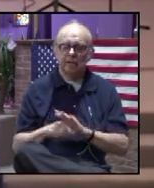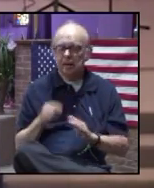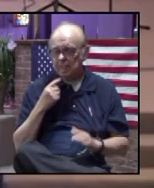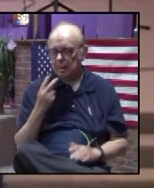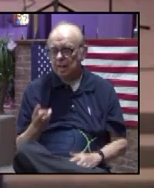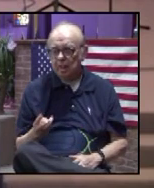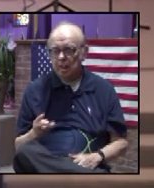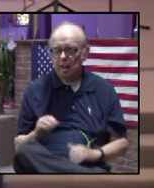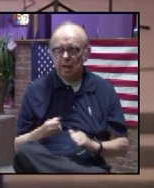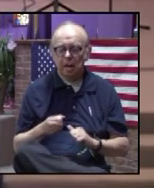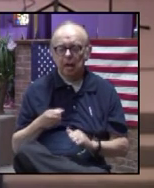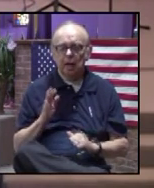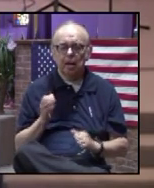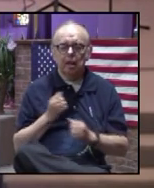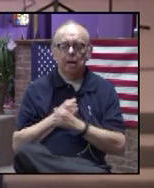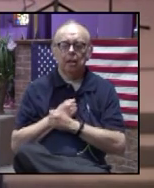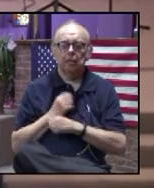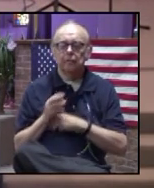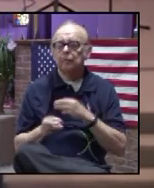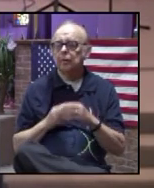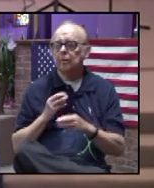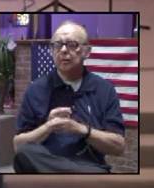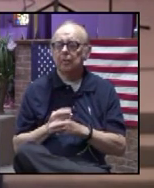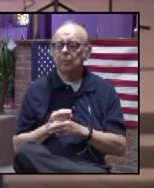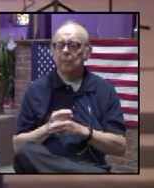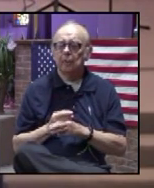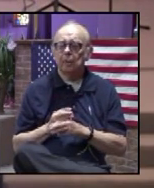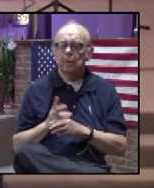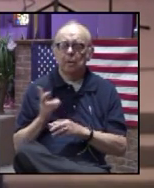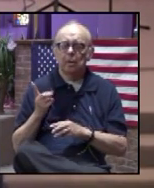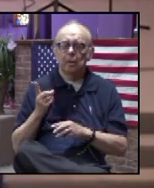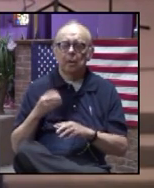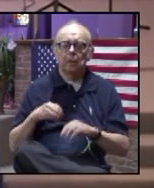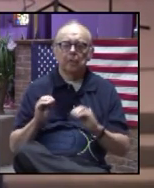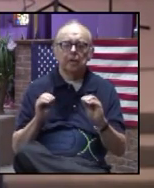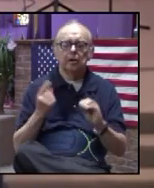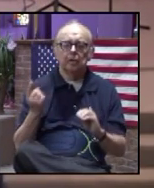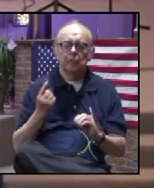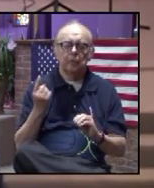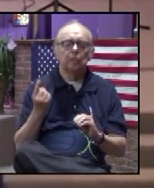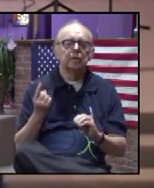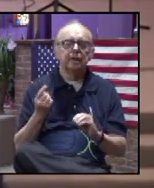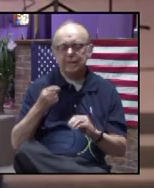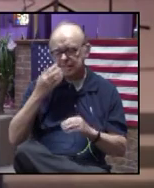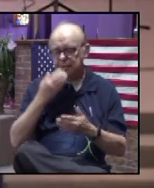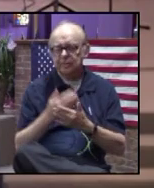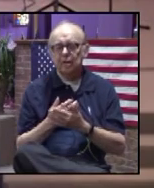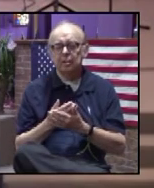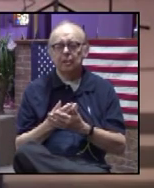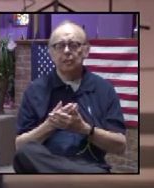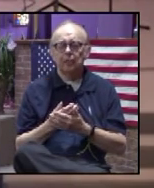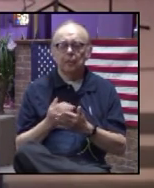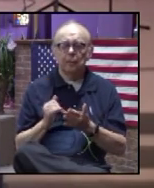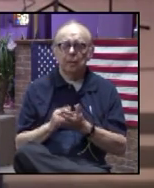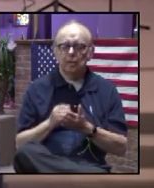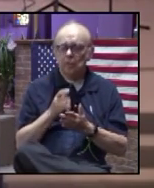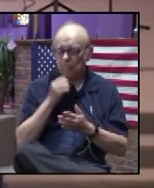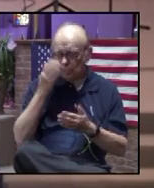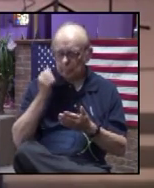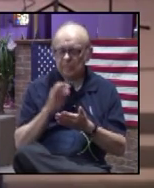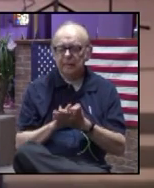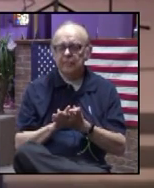this is how God loved the world, that he gave his one and only Son, that whosoever